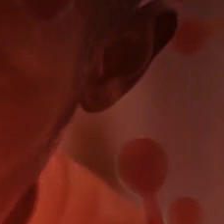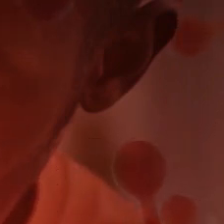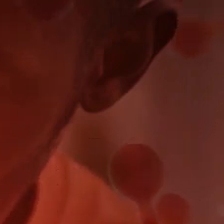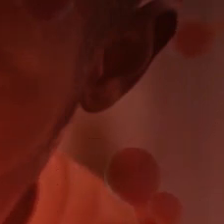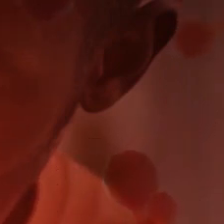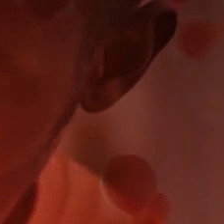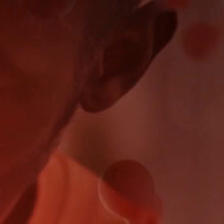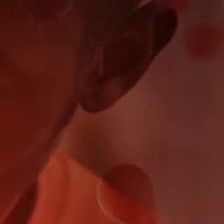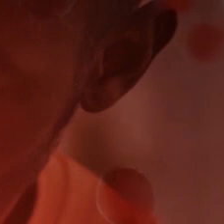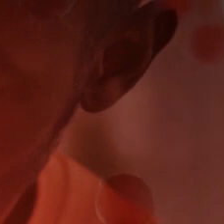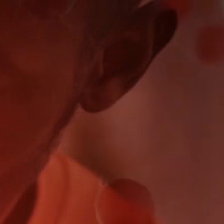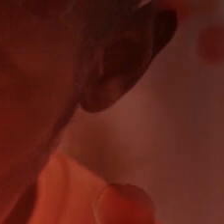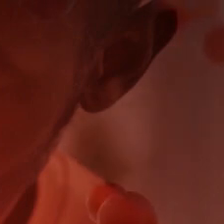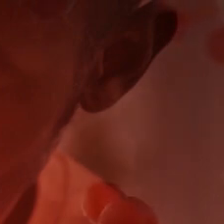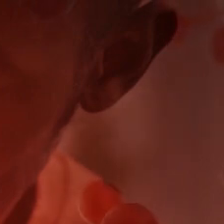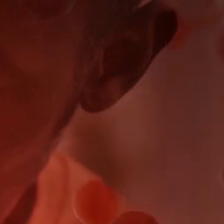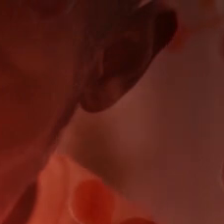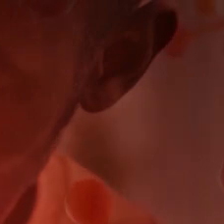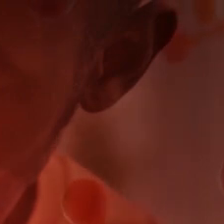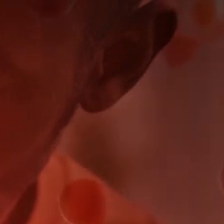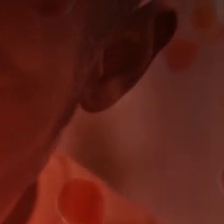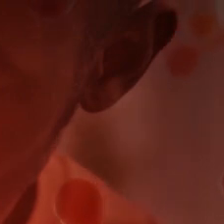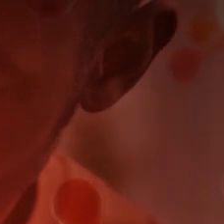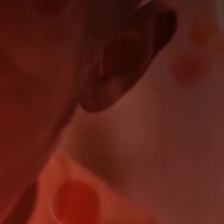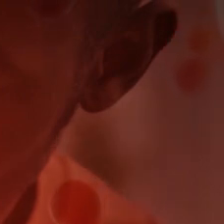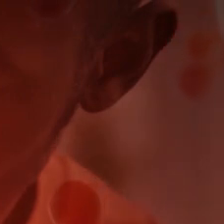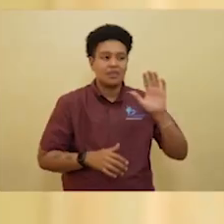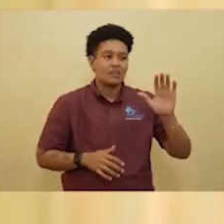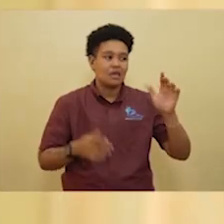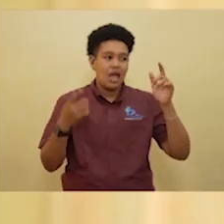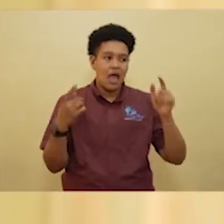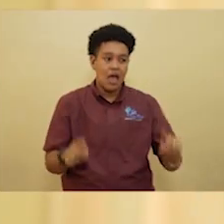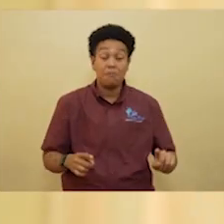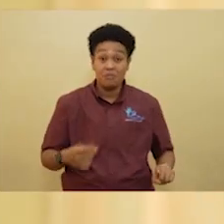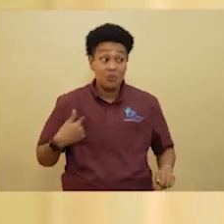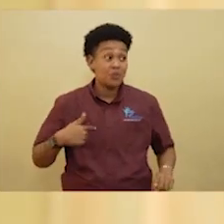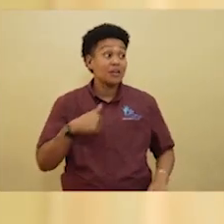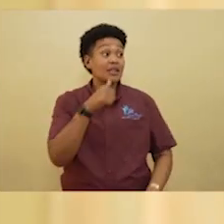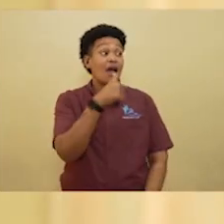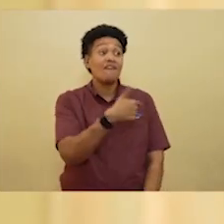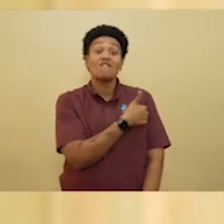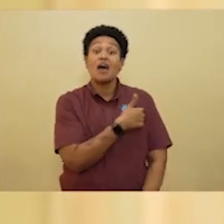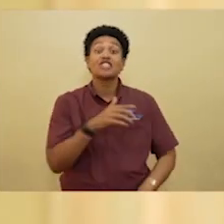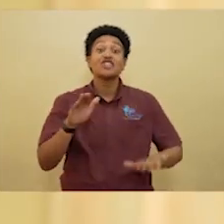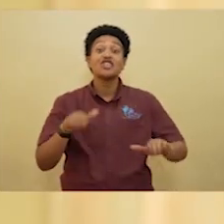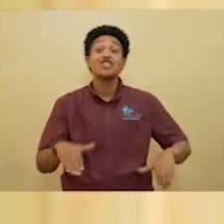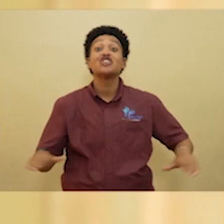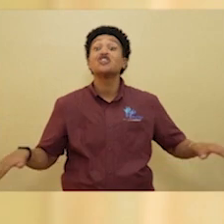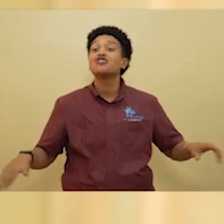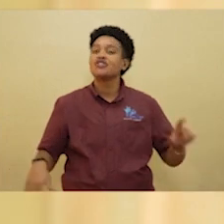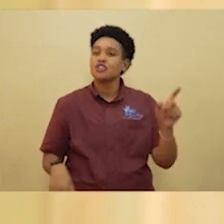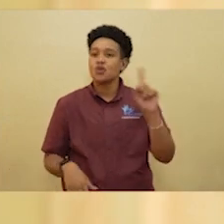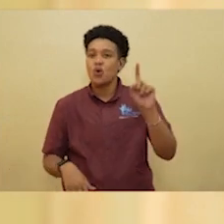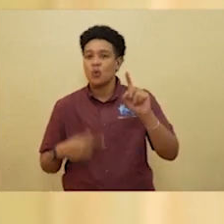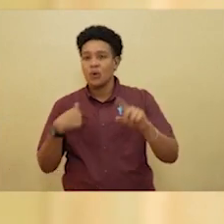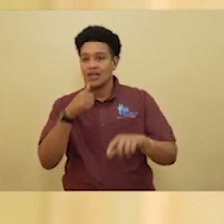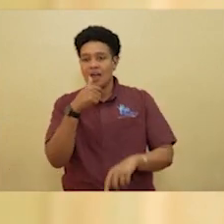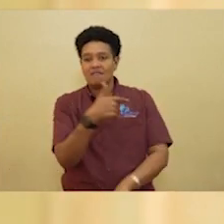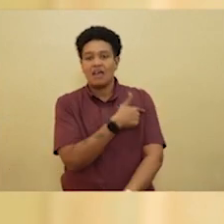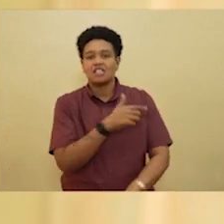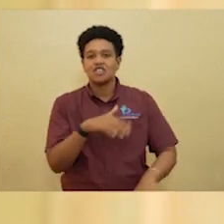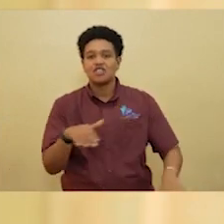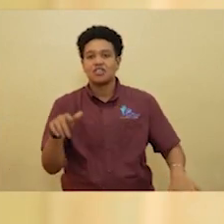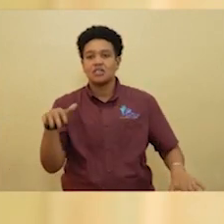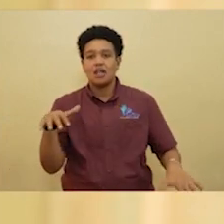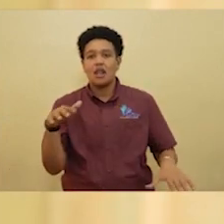physical distance as appropriate? We're not vaccinating children. No, we're not because they